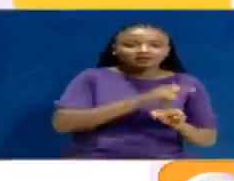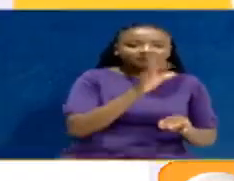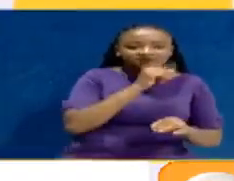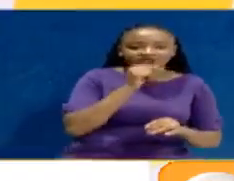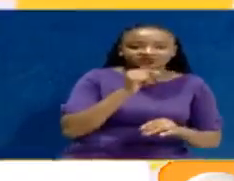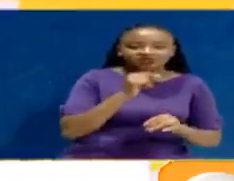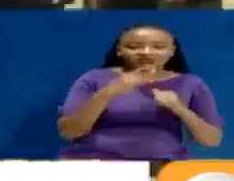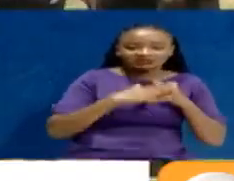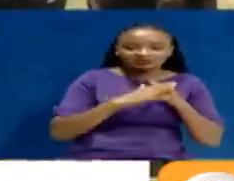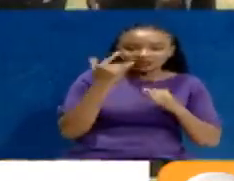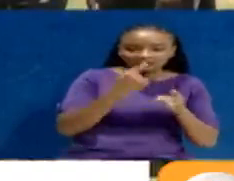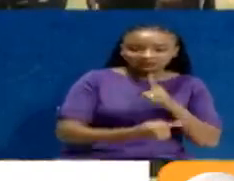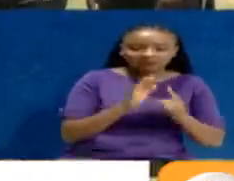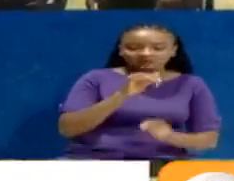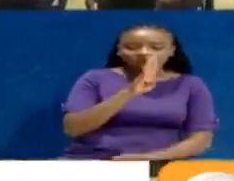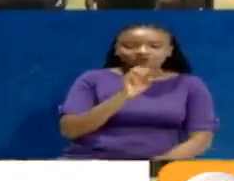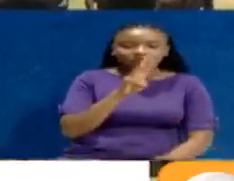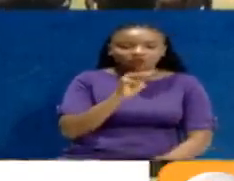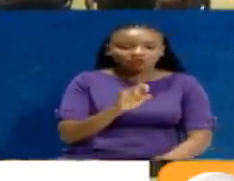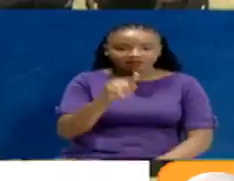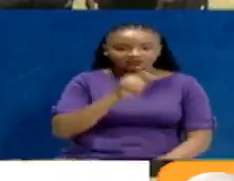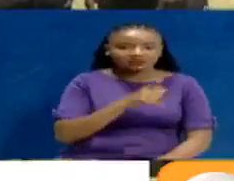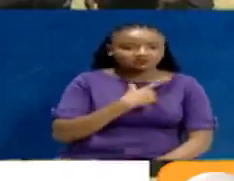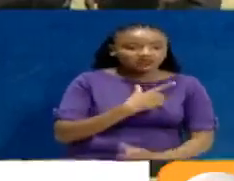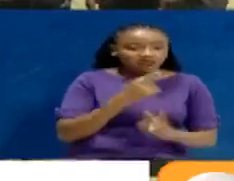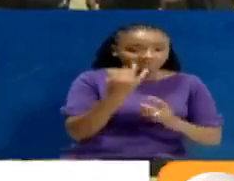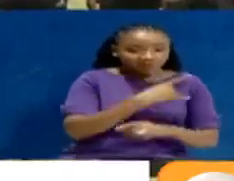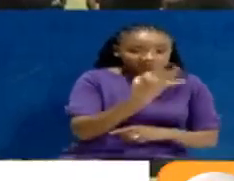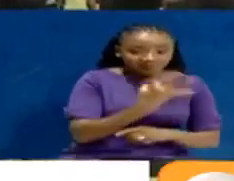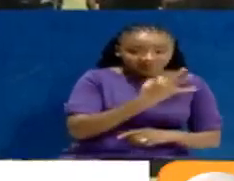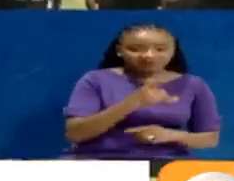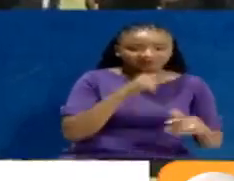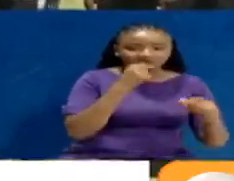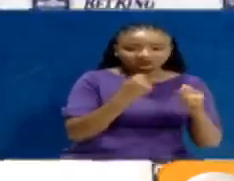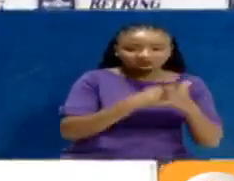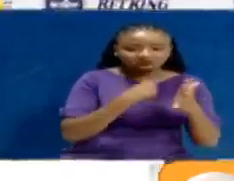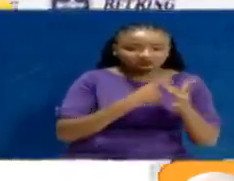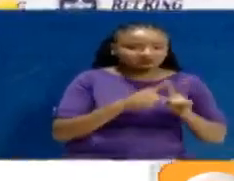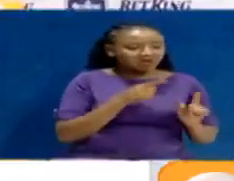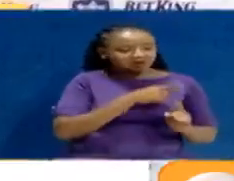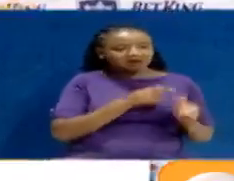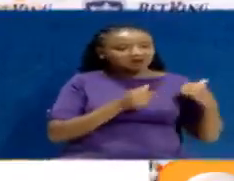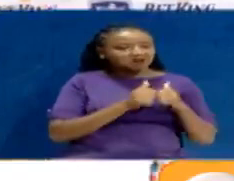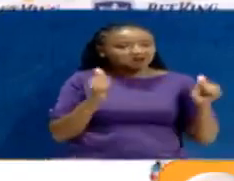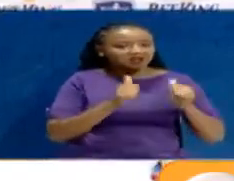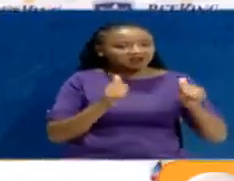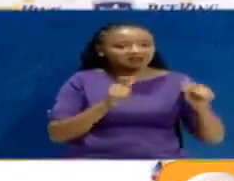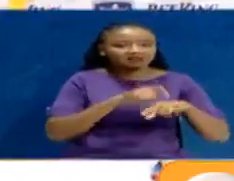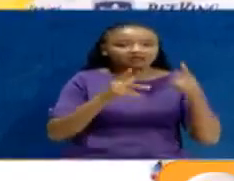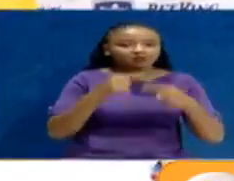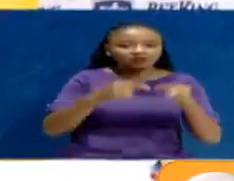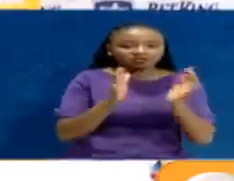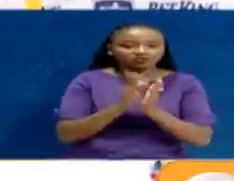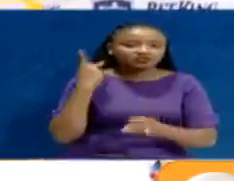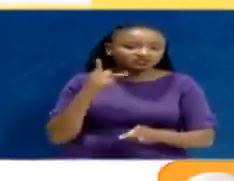in September last year, was thrown into the deep end in March and returned the favour by maintaining a flawless record against Kariobangi